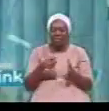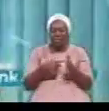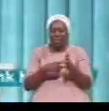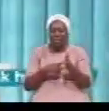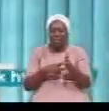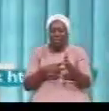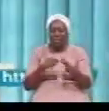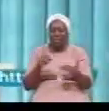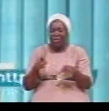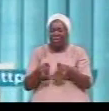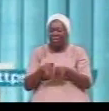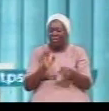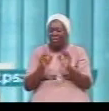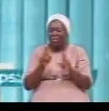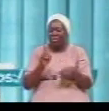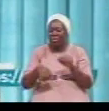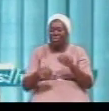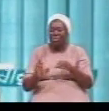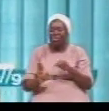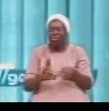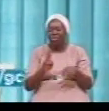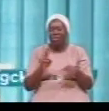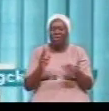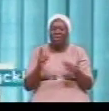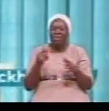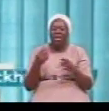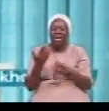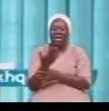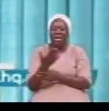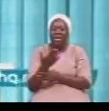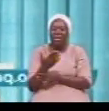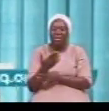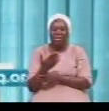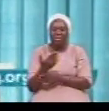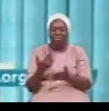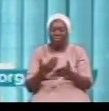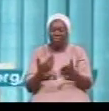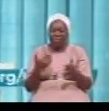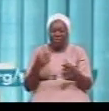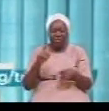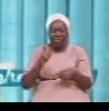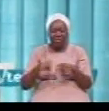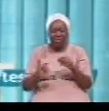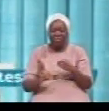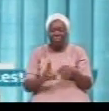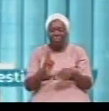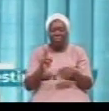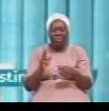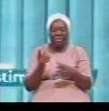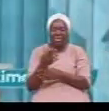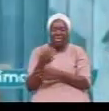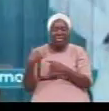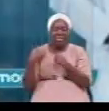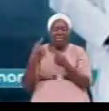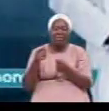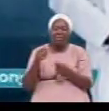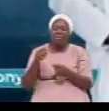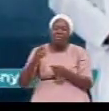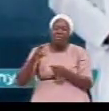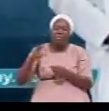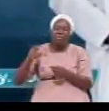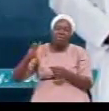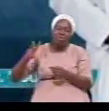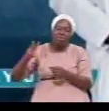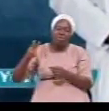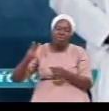couldn't use that hand before. Yes, she that couldn't. Has not be emphasized. She couldn't use that hand from 2018. Which of the hand, the